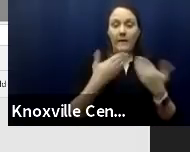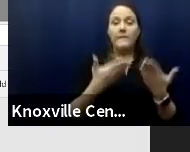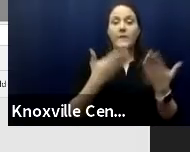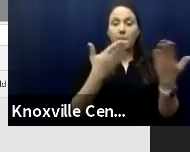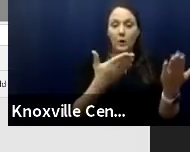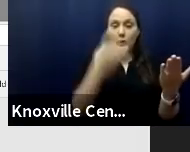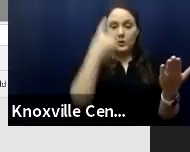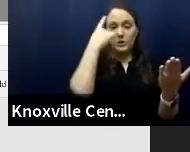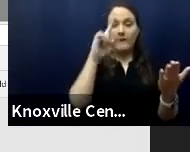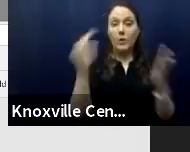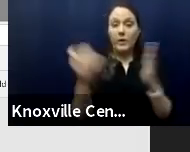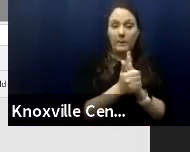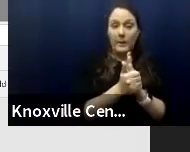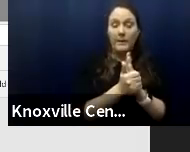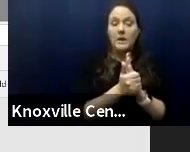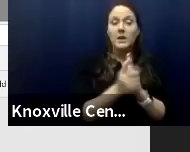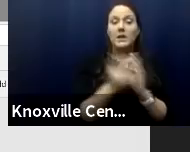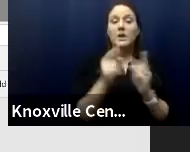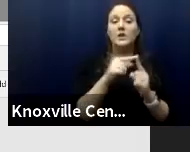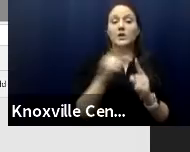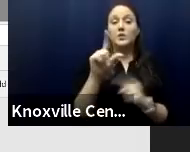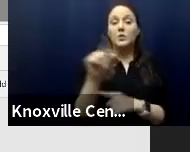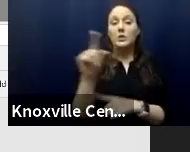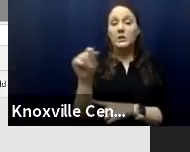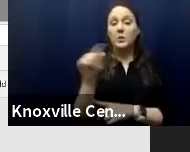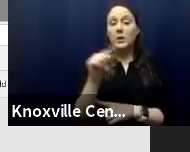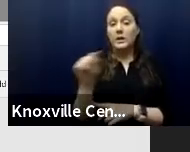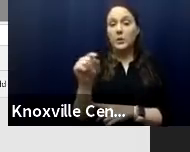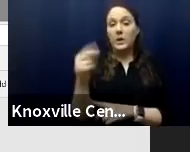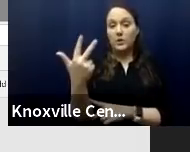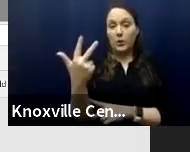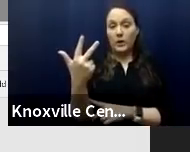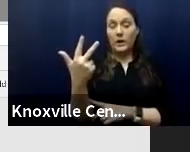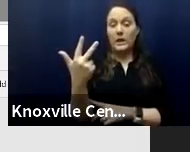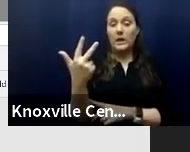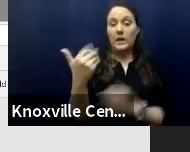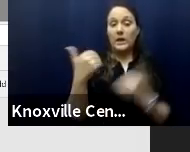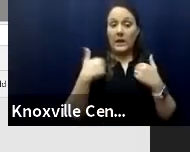the amendment to 2020-3. Do I have a second?